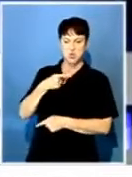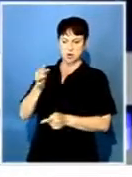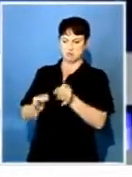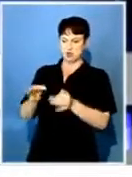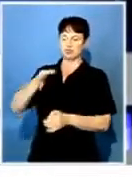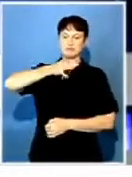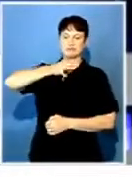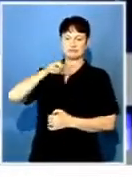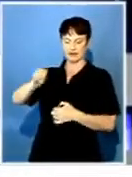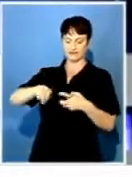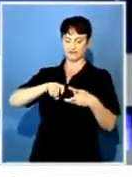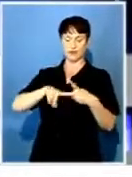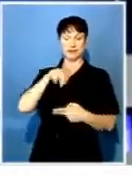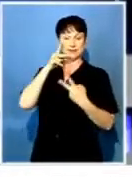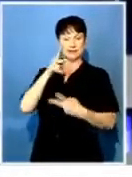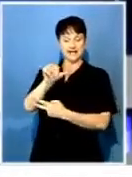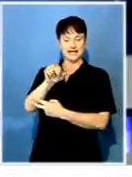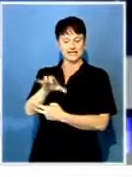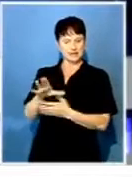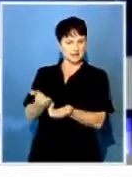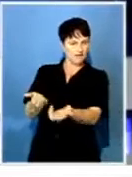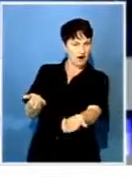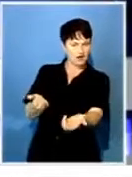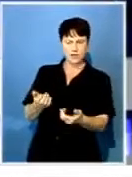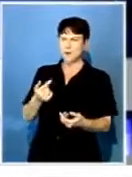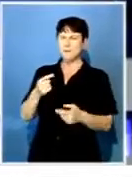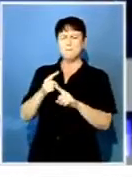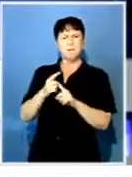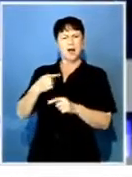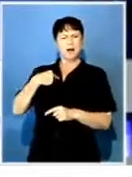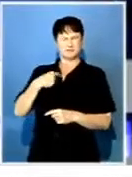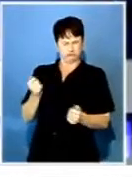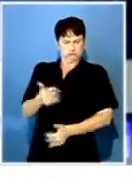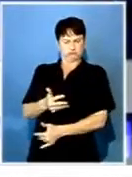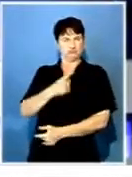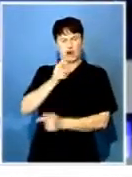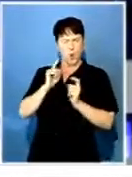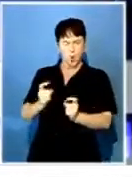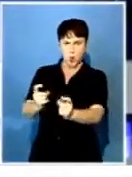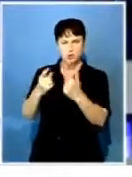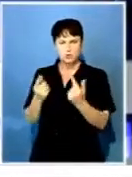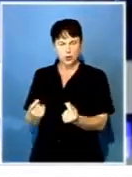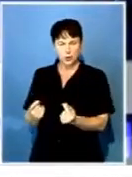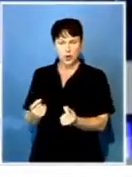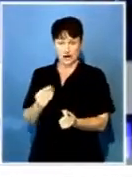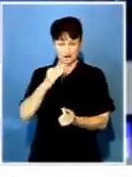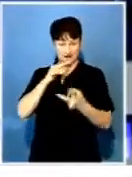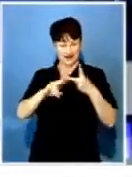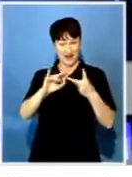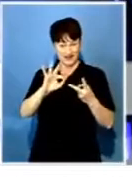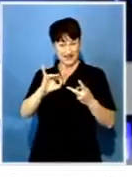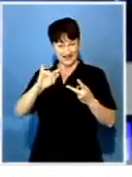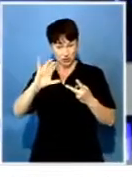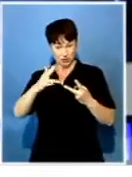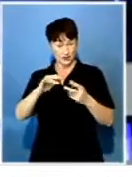politics. We've seen an ANC divided. I'm surprised at how quickly they've moved. Do you think this could be followed by an action from Fitch